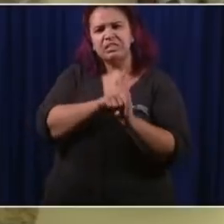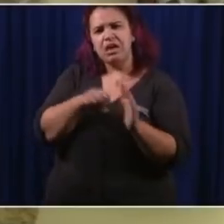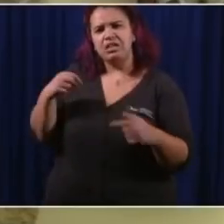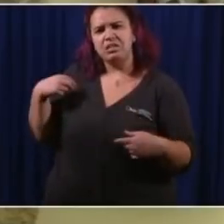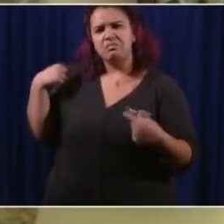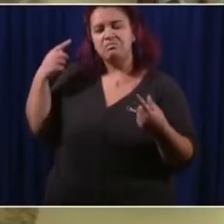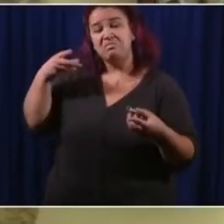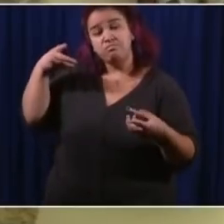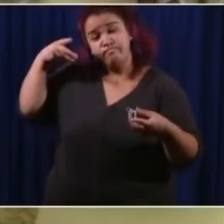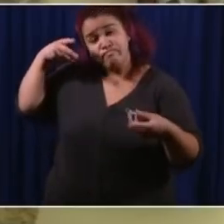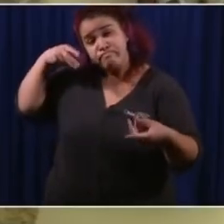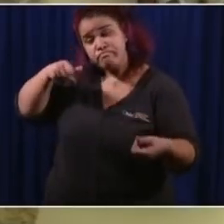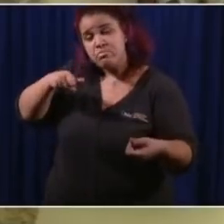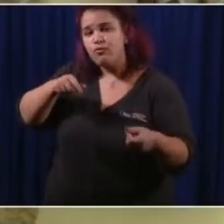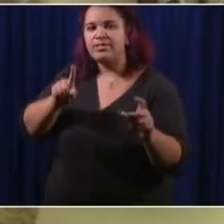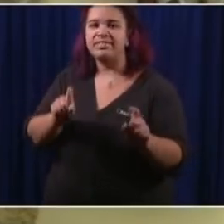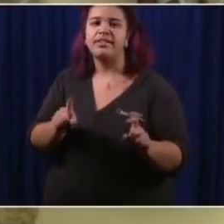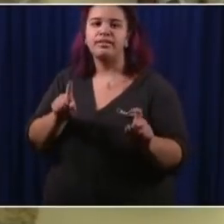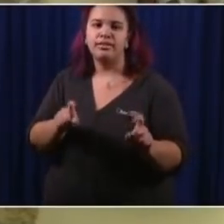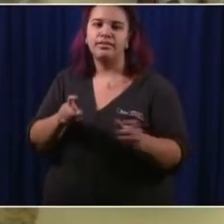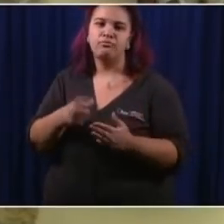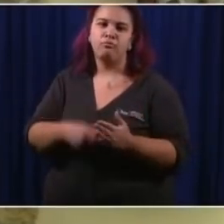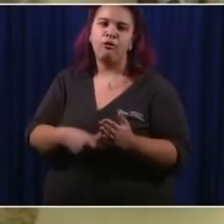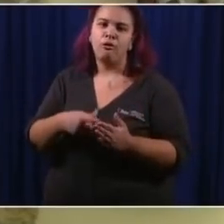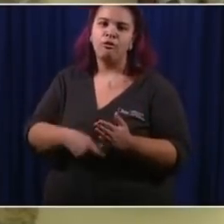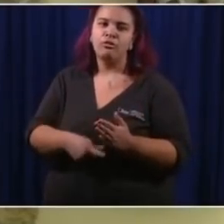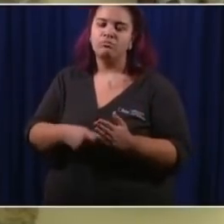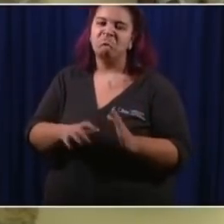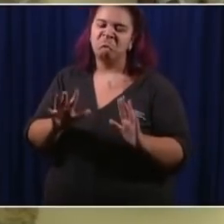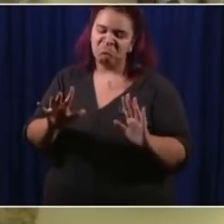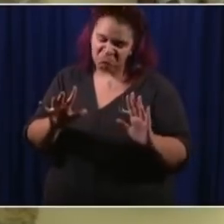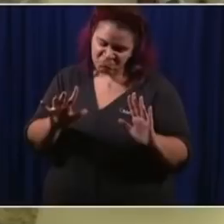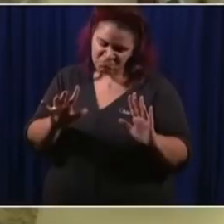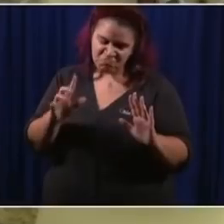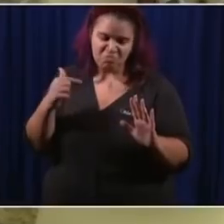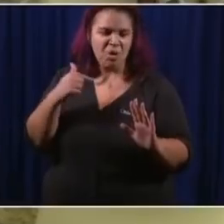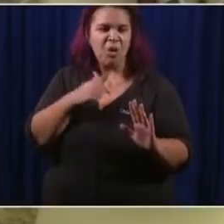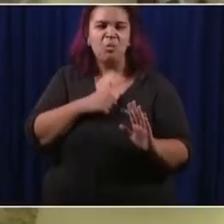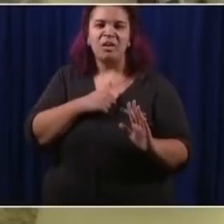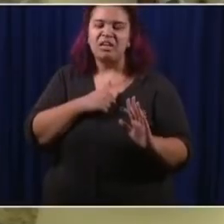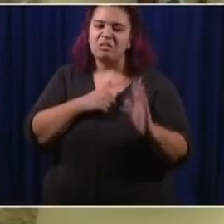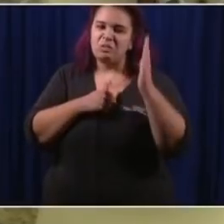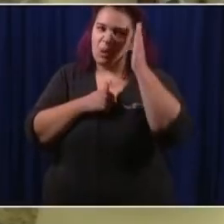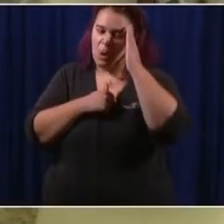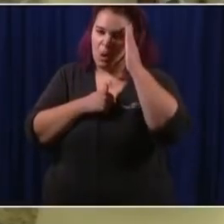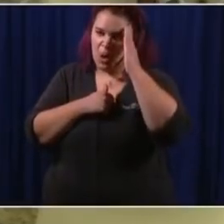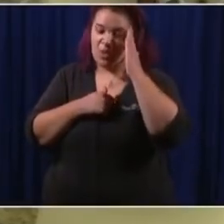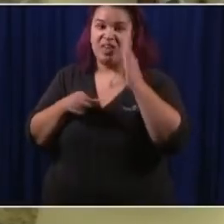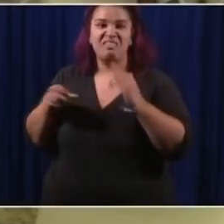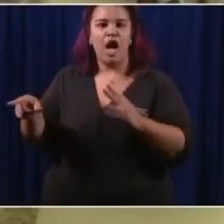the testing. We understand that they're under certain stress.